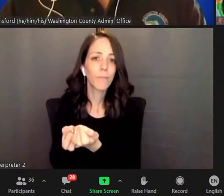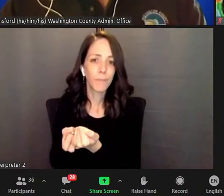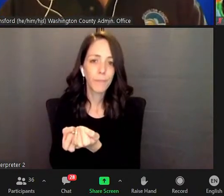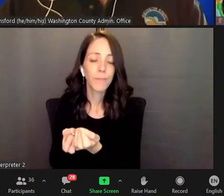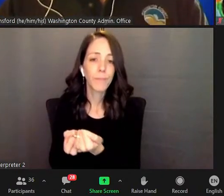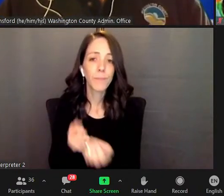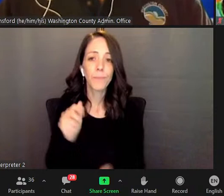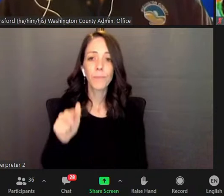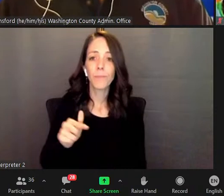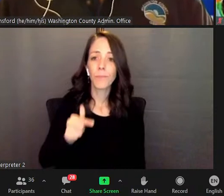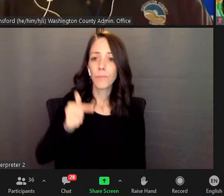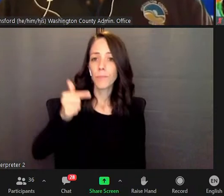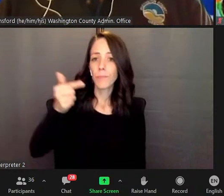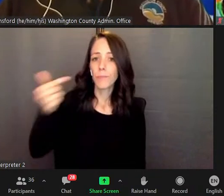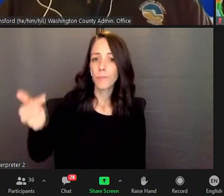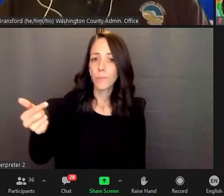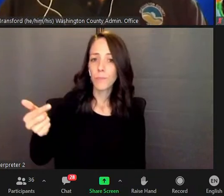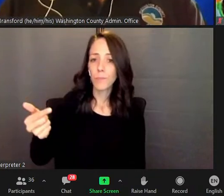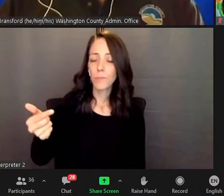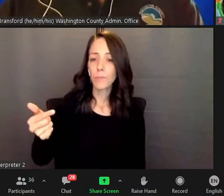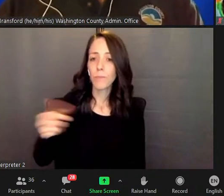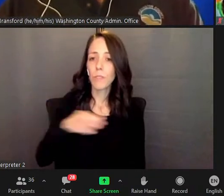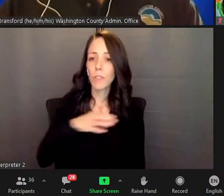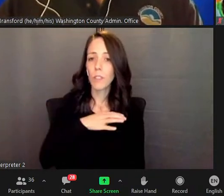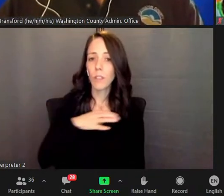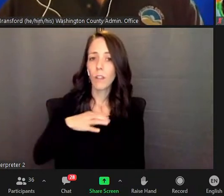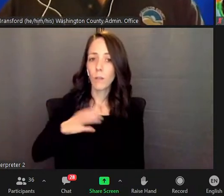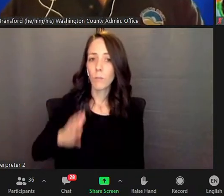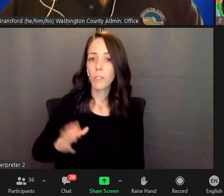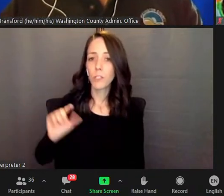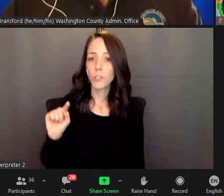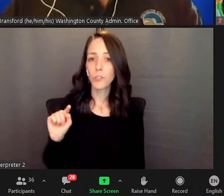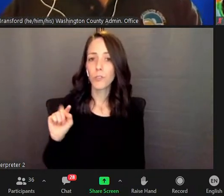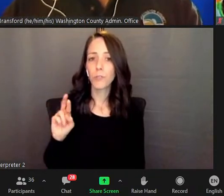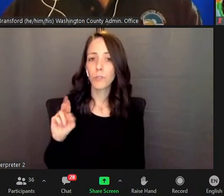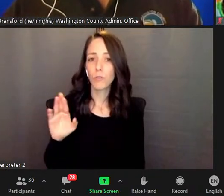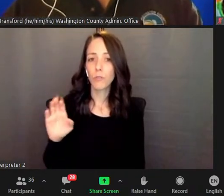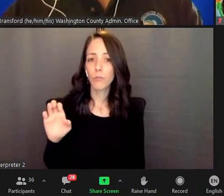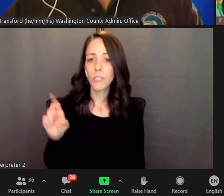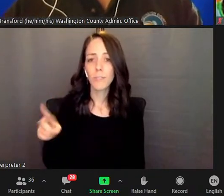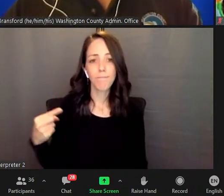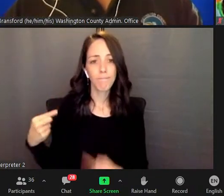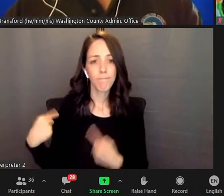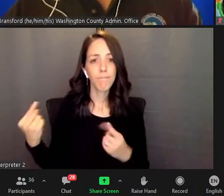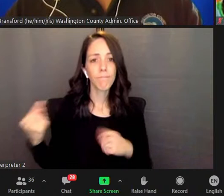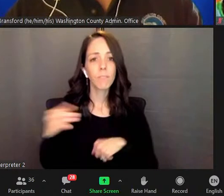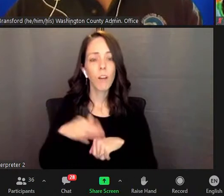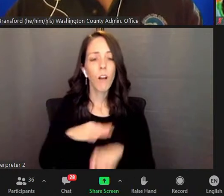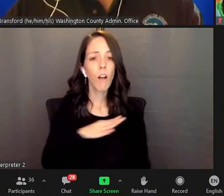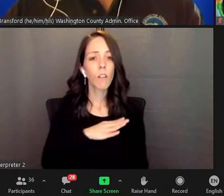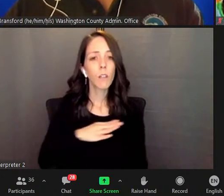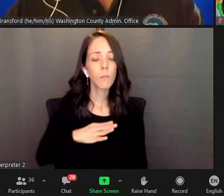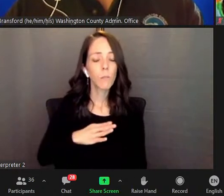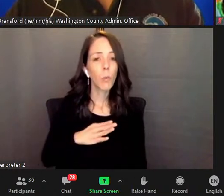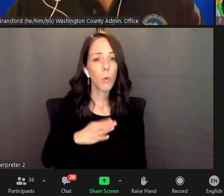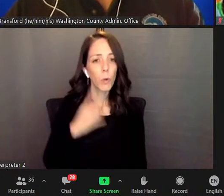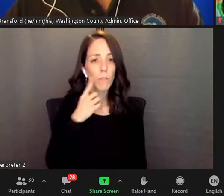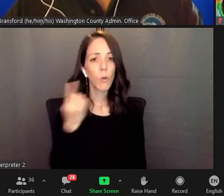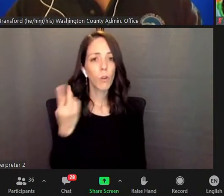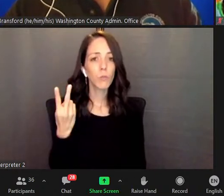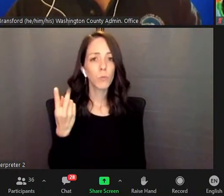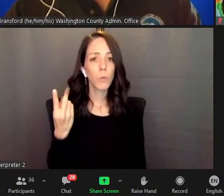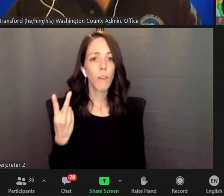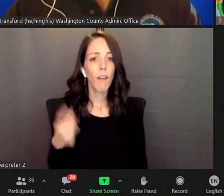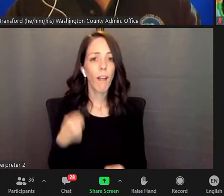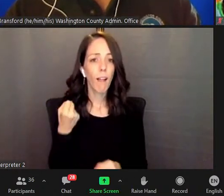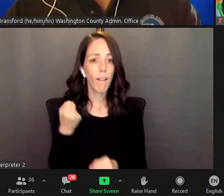over particularly to Commissioner Treese, as she has been serving for the last 2.5 years on the Community Action Board